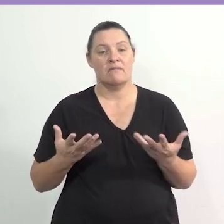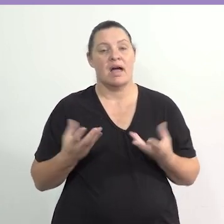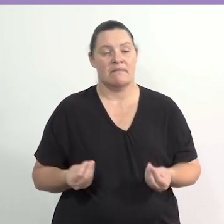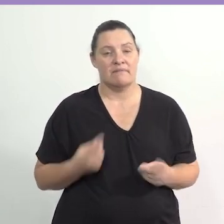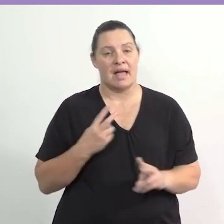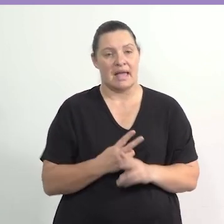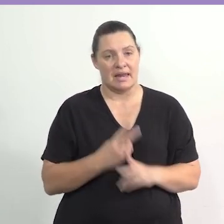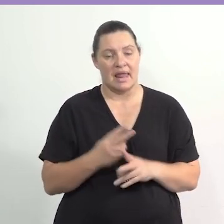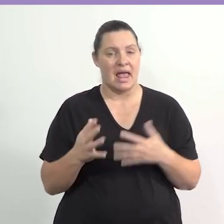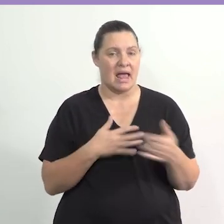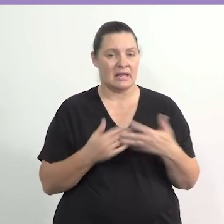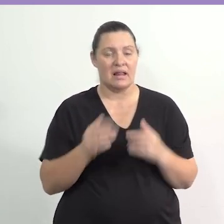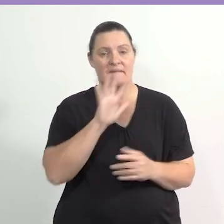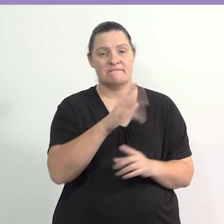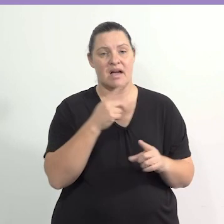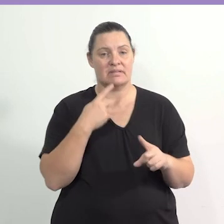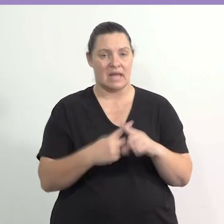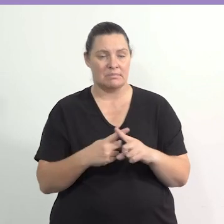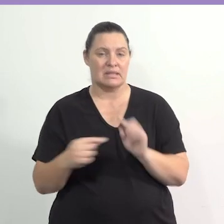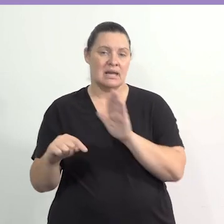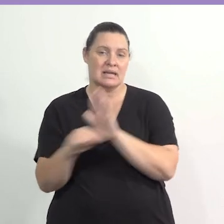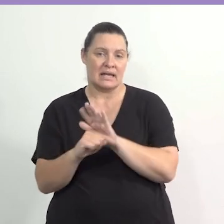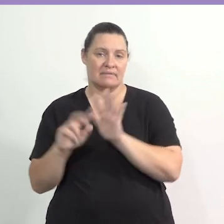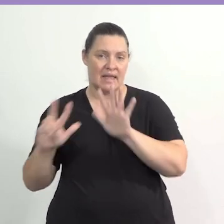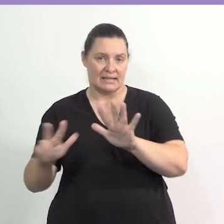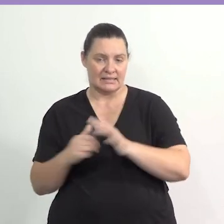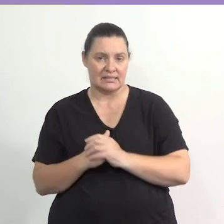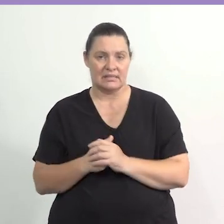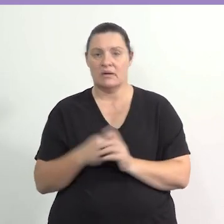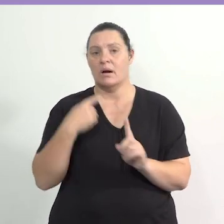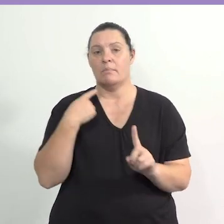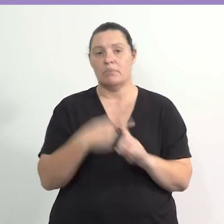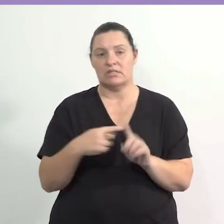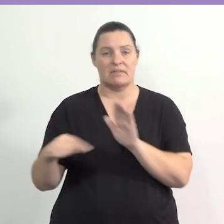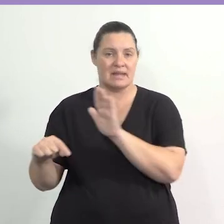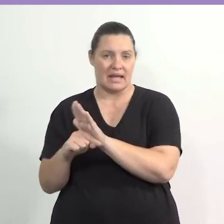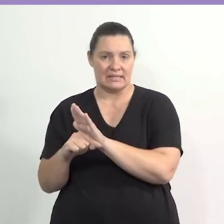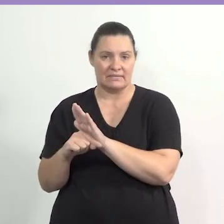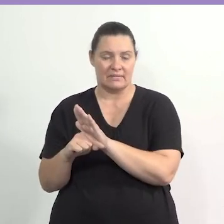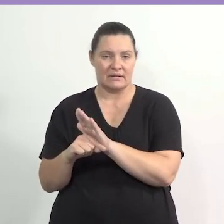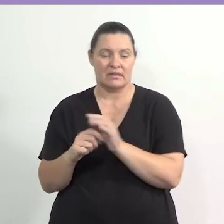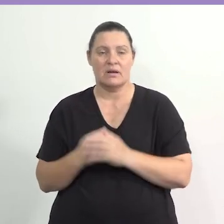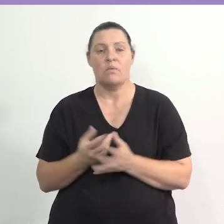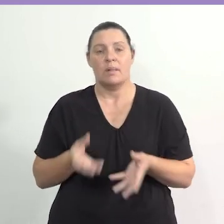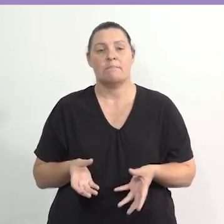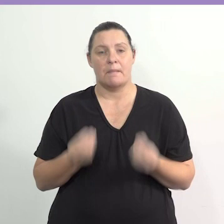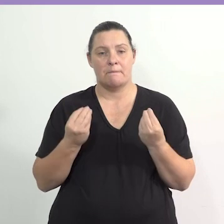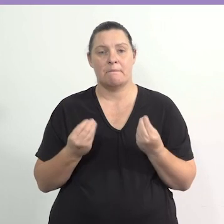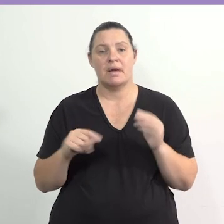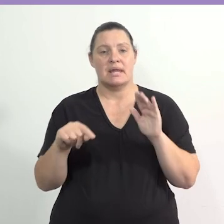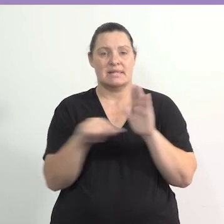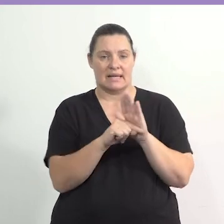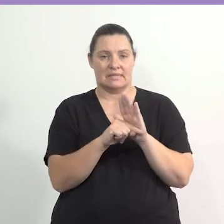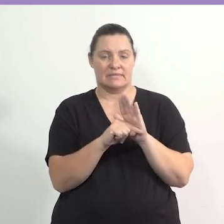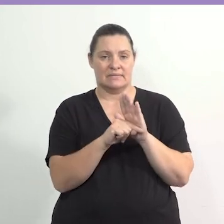So if I am again dealing with 5 multiplied by a negative 8, positive and a negative, that is going to give me